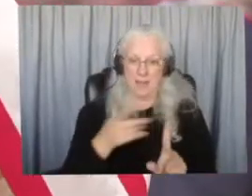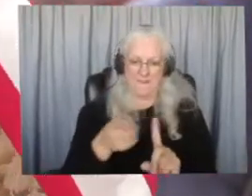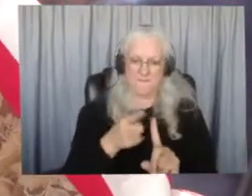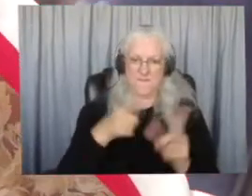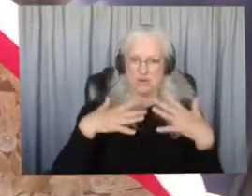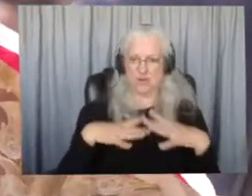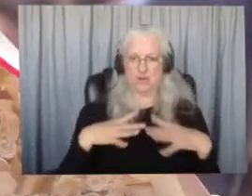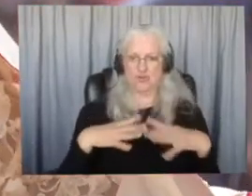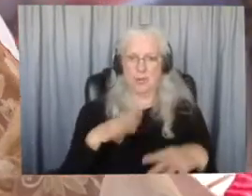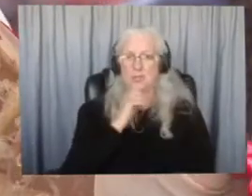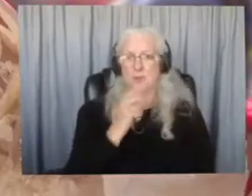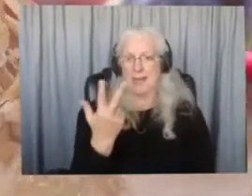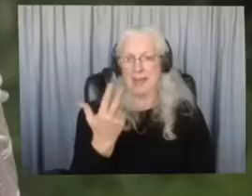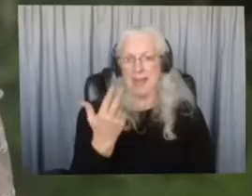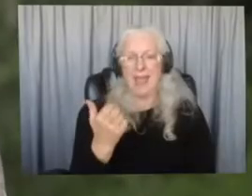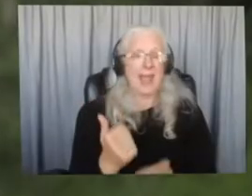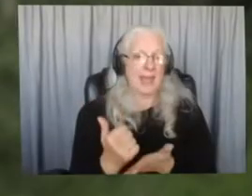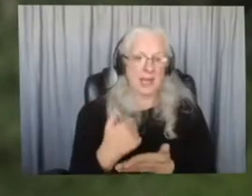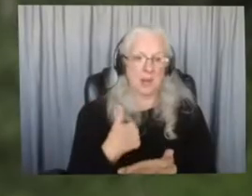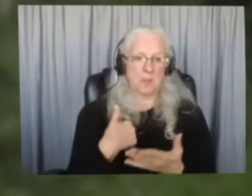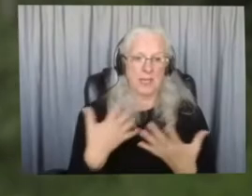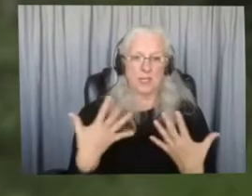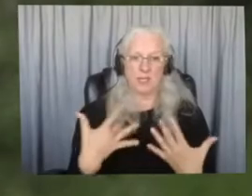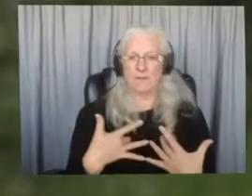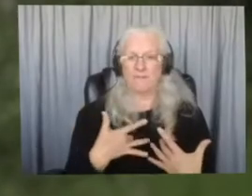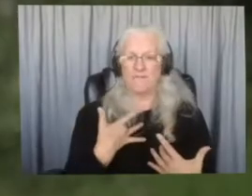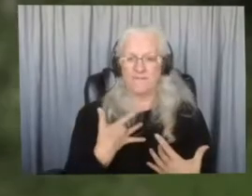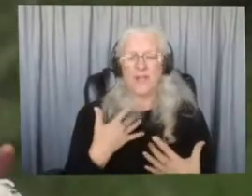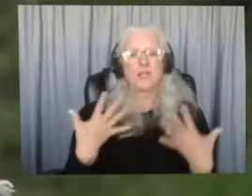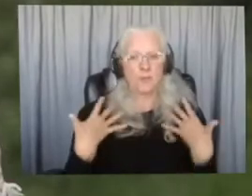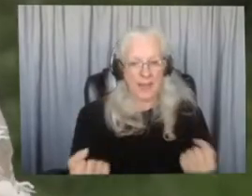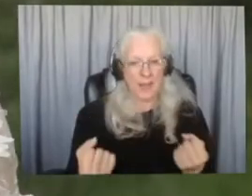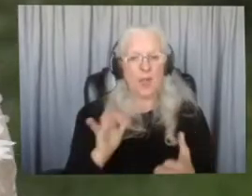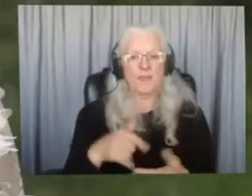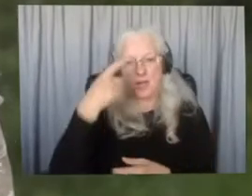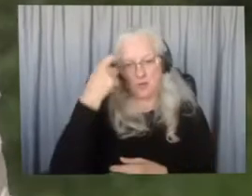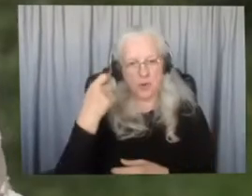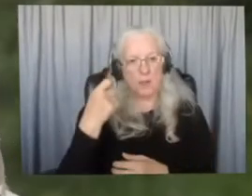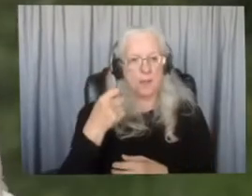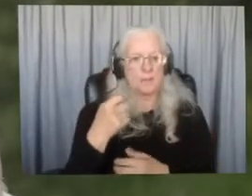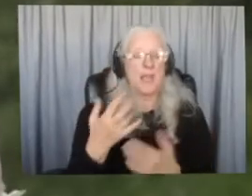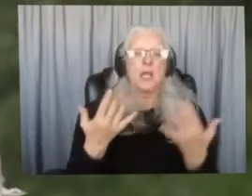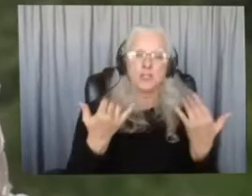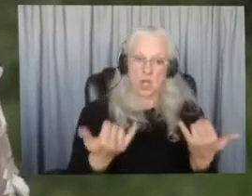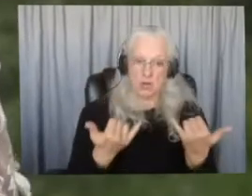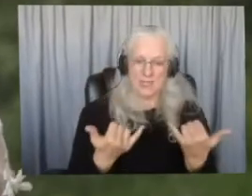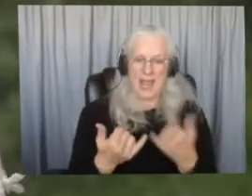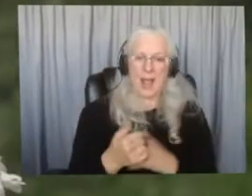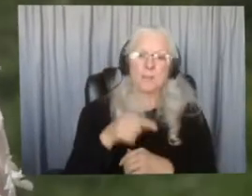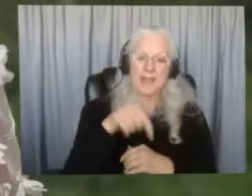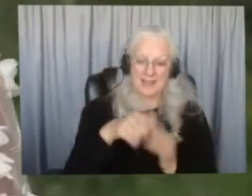heal all of that trauma that I carried. Fancy shawl dancing is one of the newer dances. Came a big dance right around World War II,